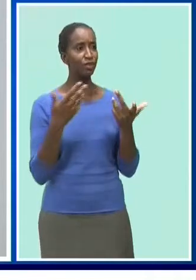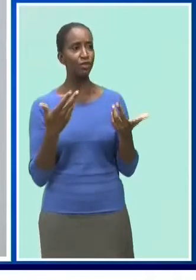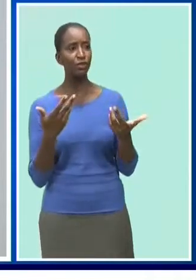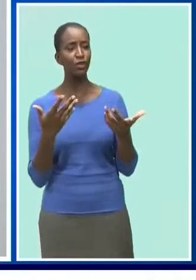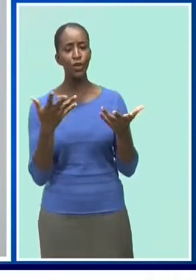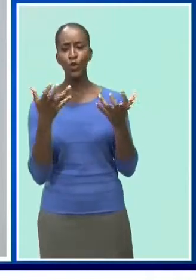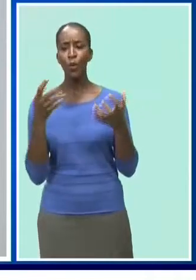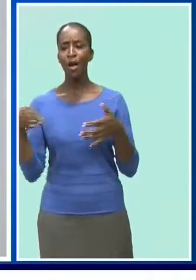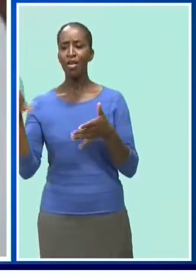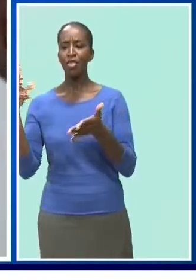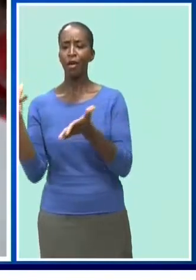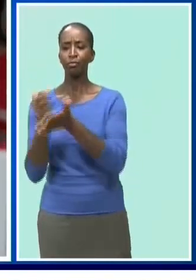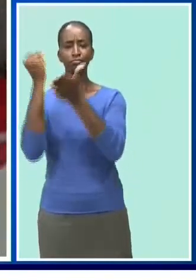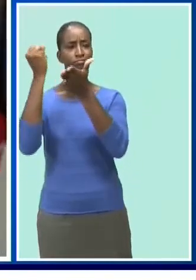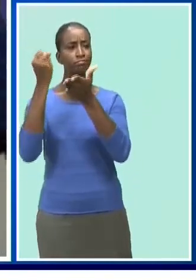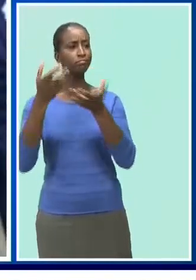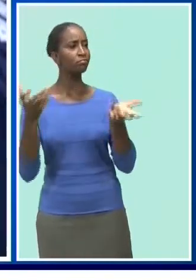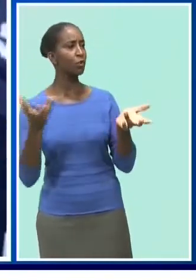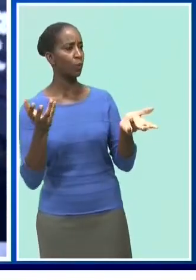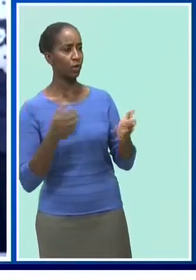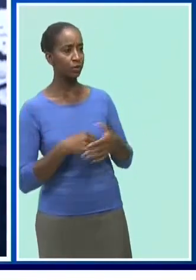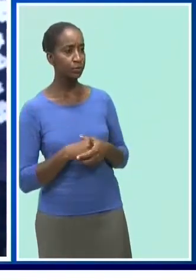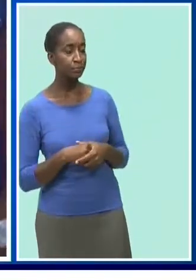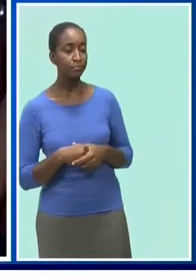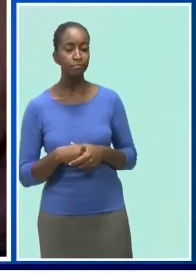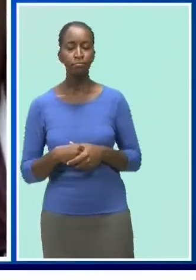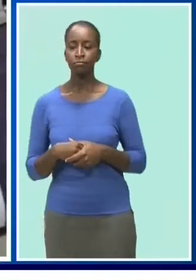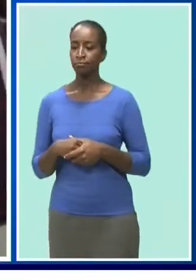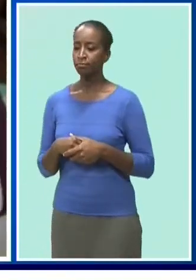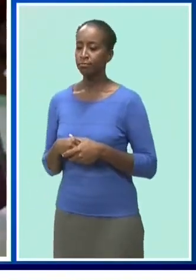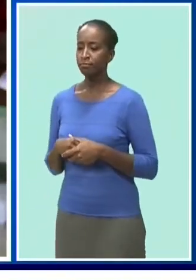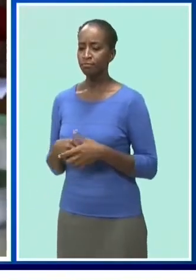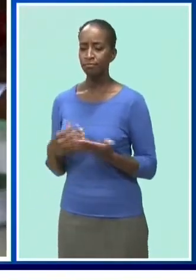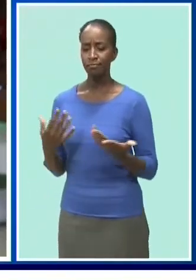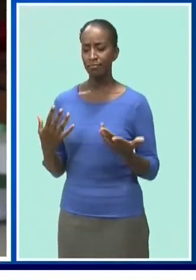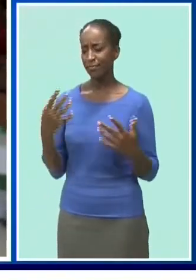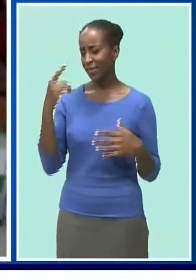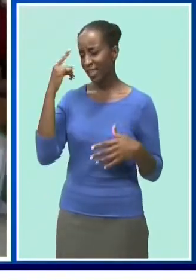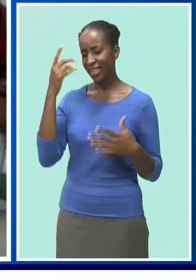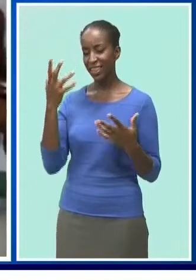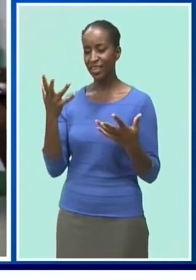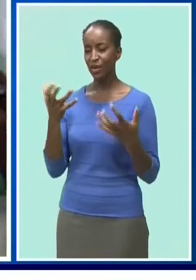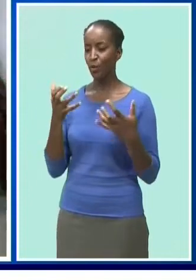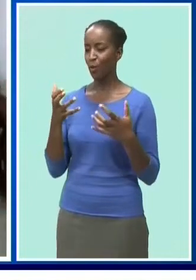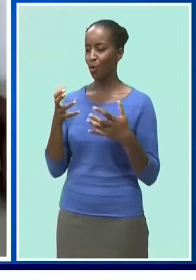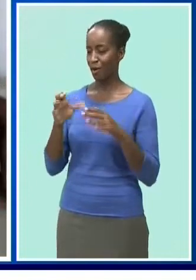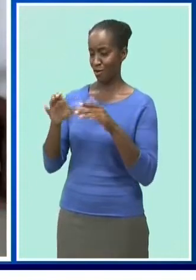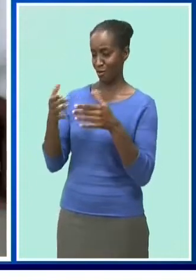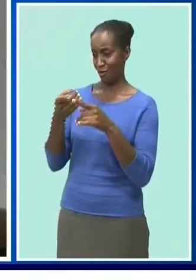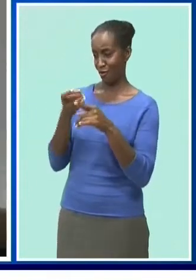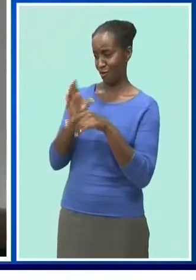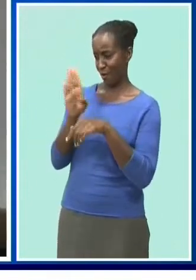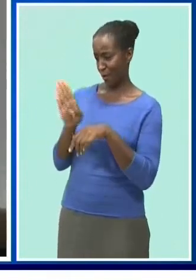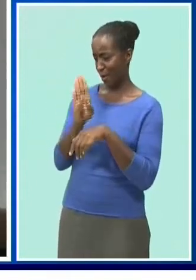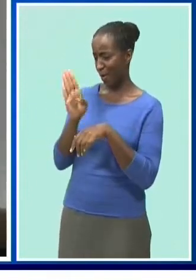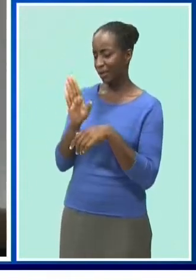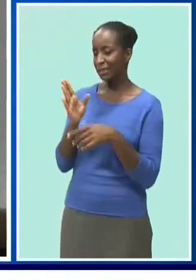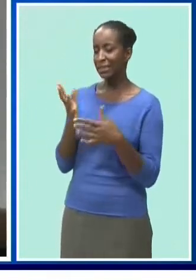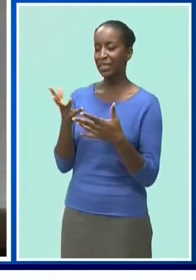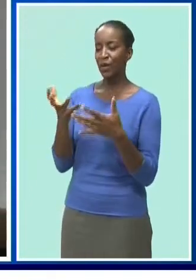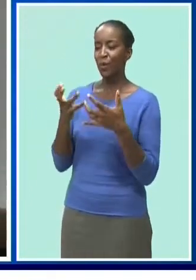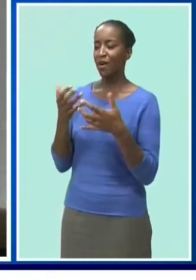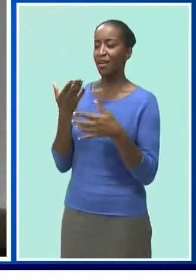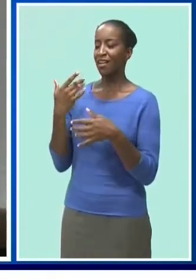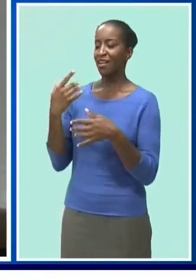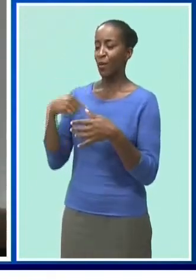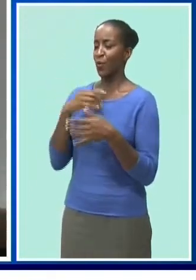down there and attain? I think when we leave, I would just want the rest of the Caribbean and the rest of the world, by